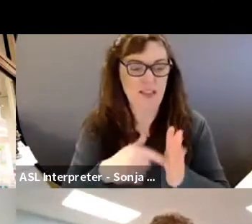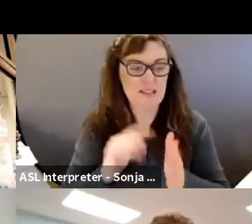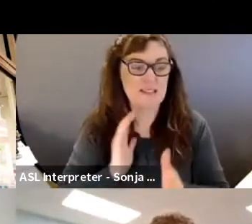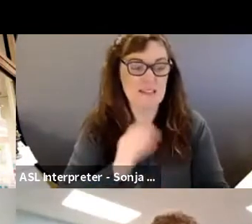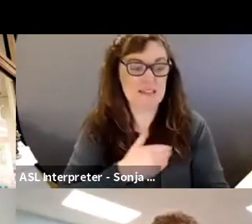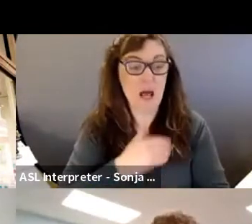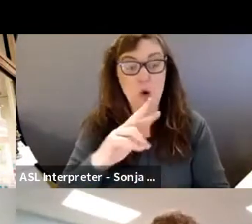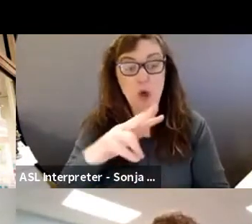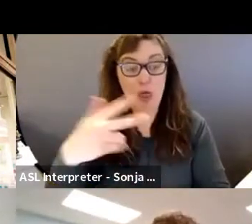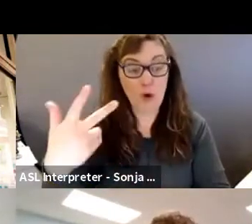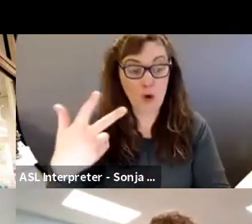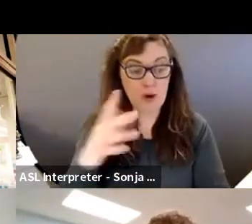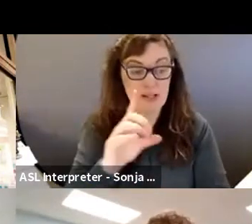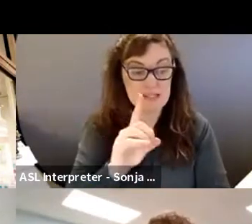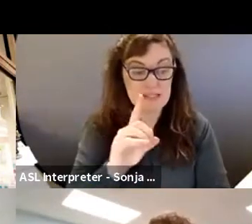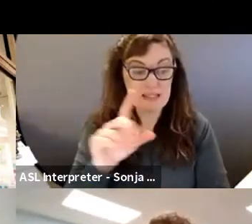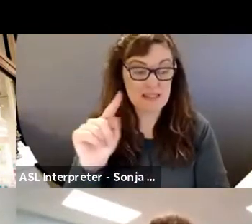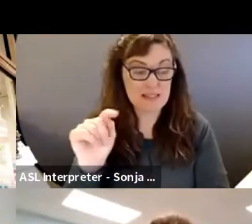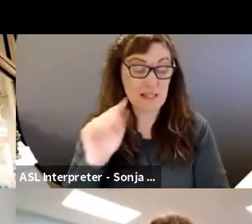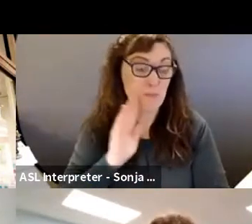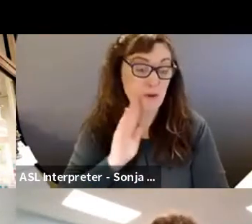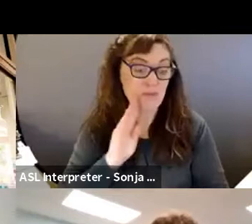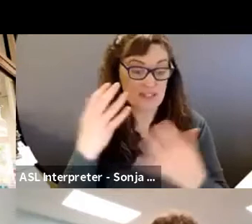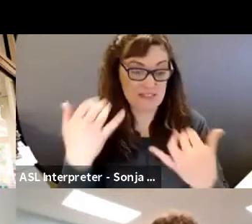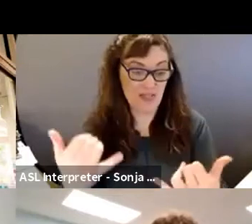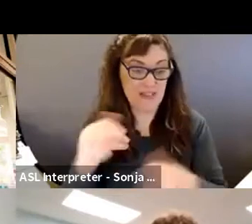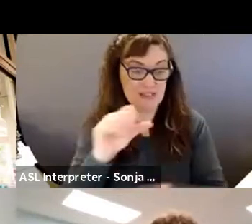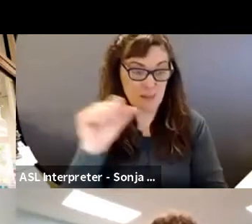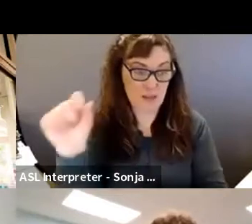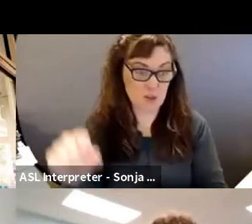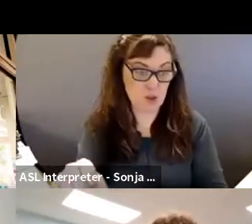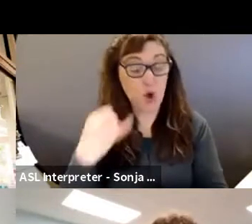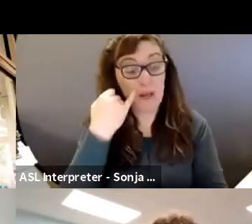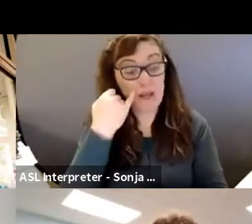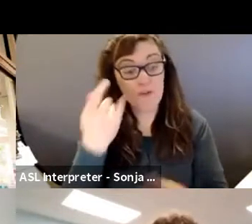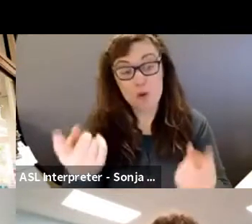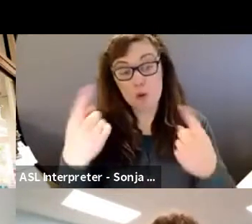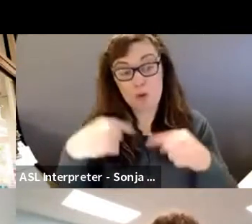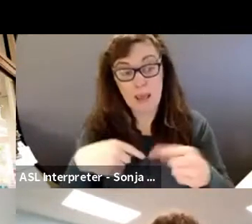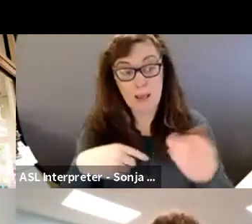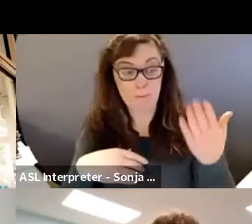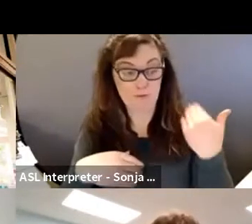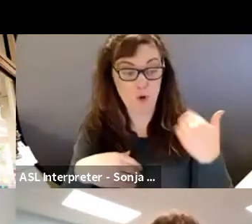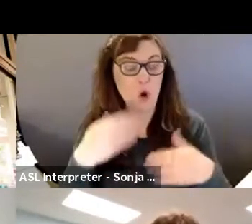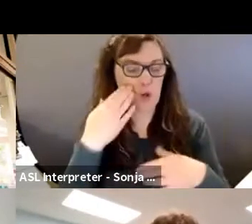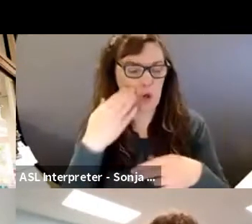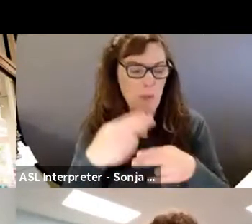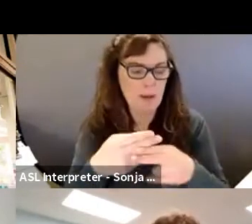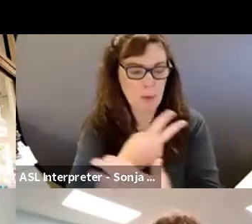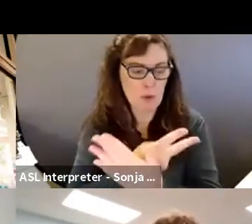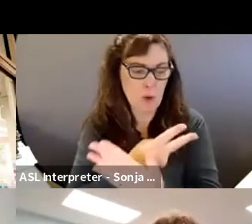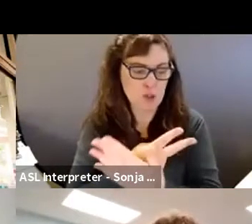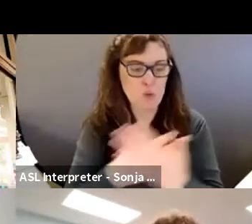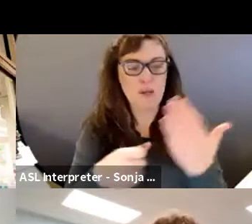DT breakfast of this school semester. If you've been here before, you know I'm Naisha Ford. I'm a graduate